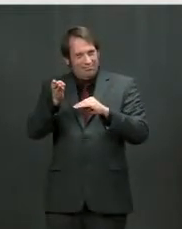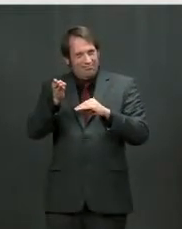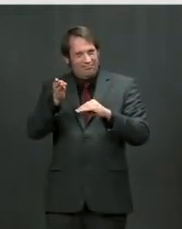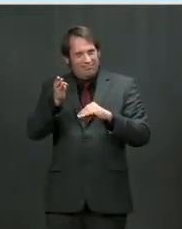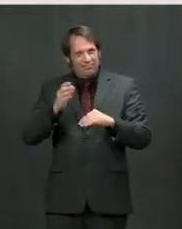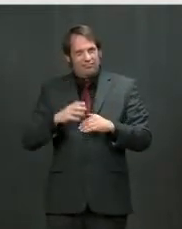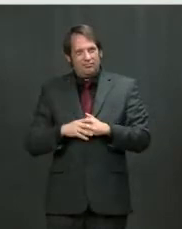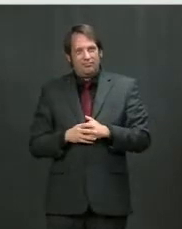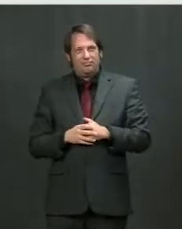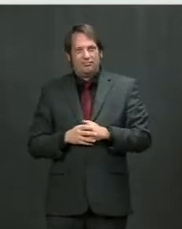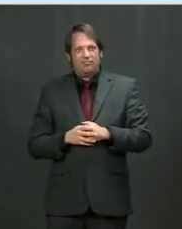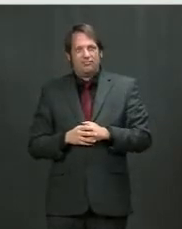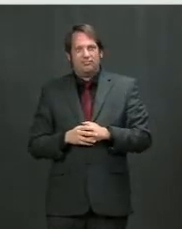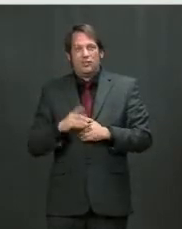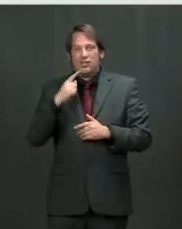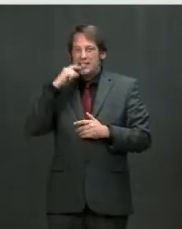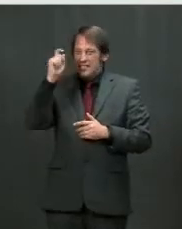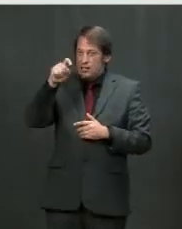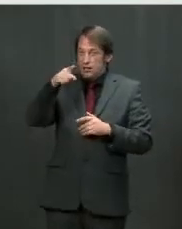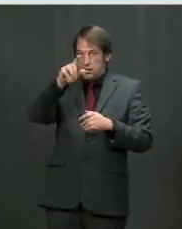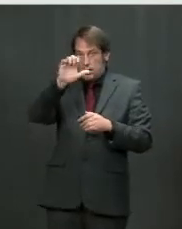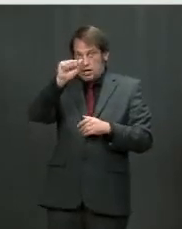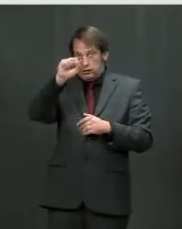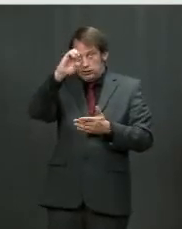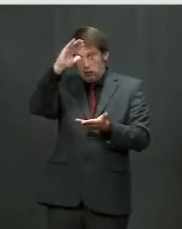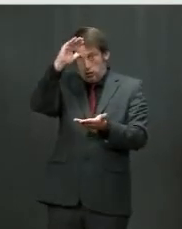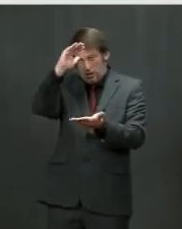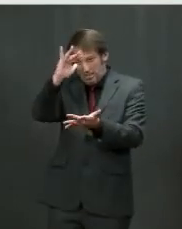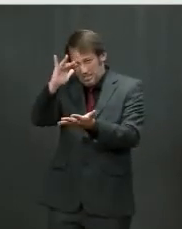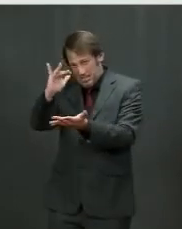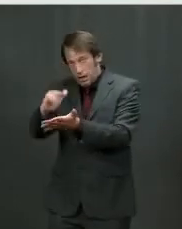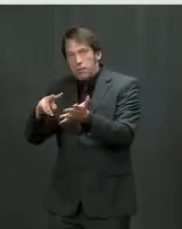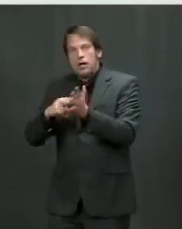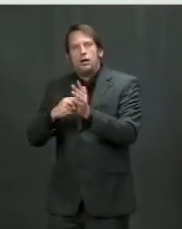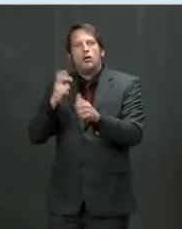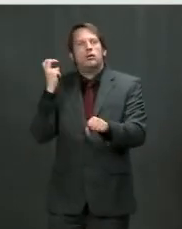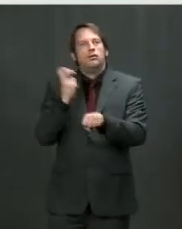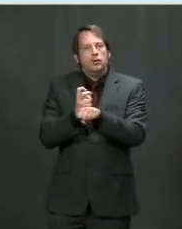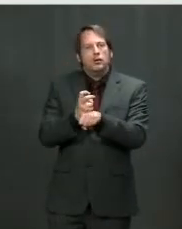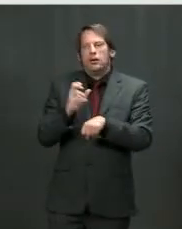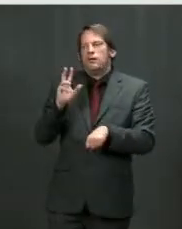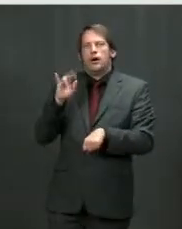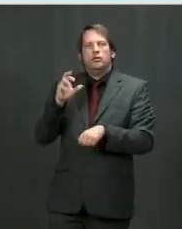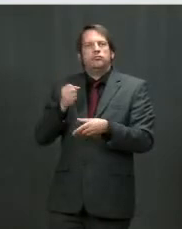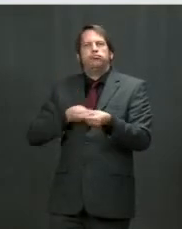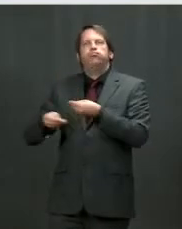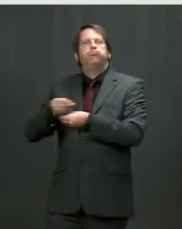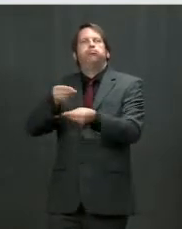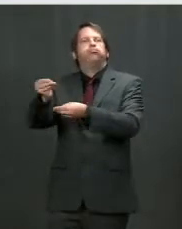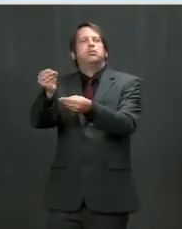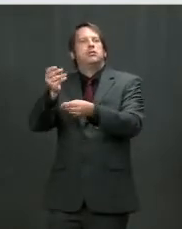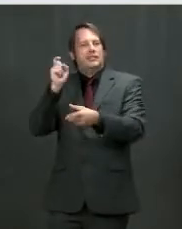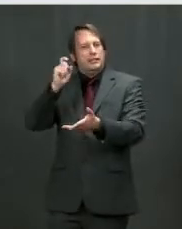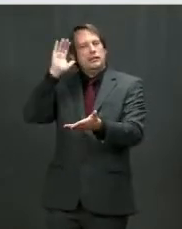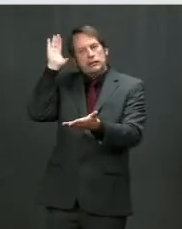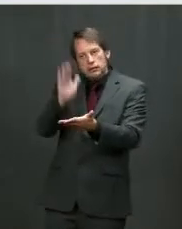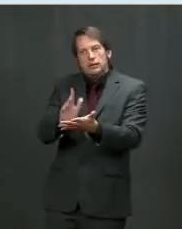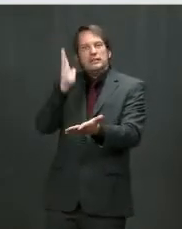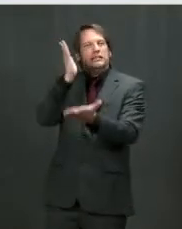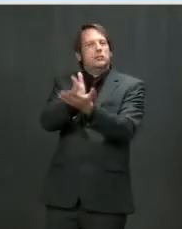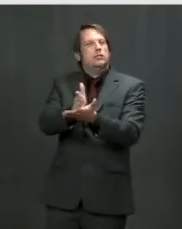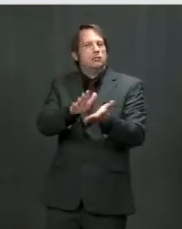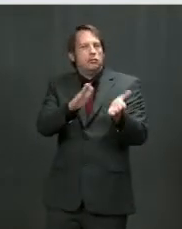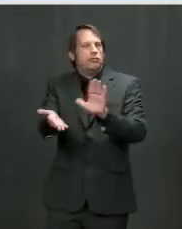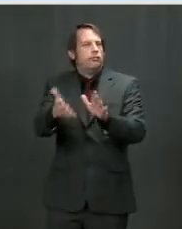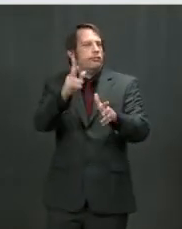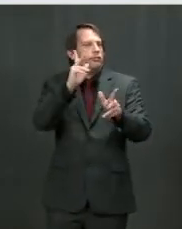circulating virus, to stop the emergence of variants, to stop hospitalizations, and ultimately to stop deaths. I'm really encouraged by these decreased numbers